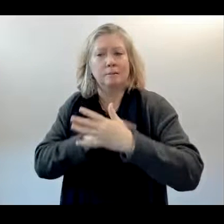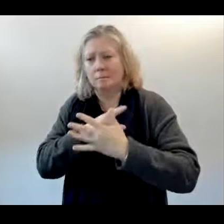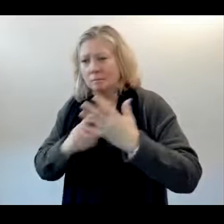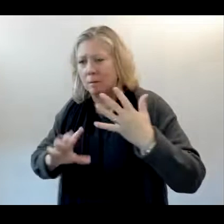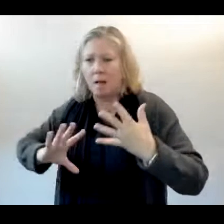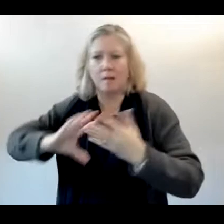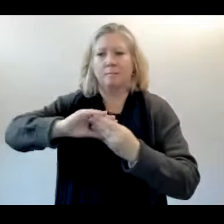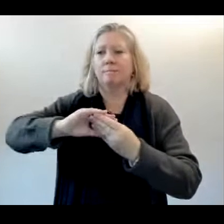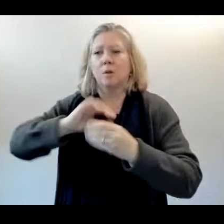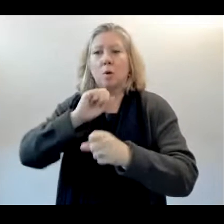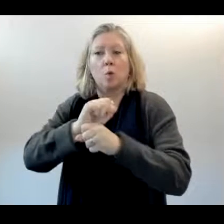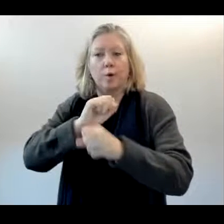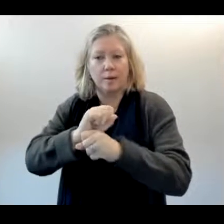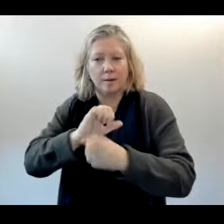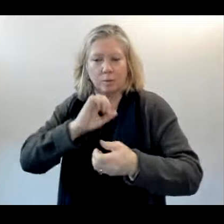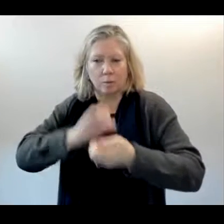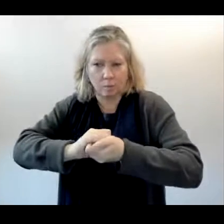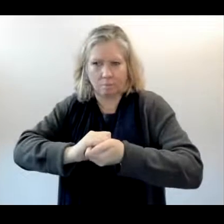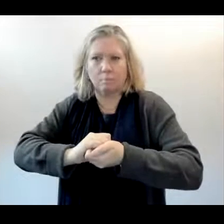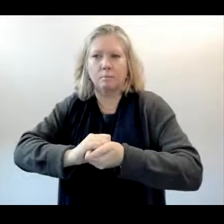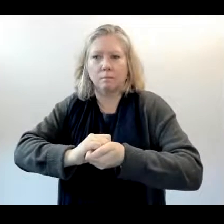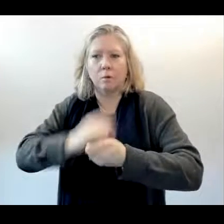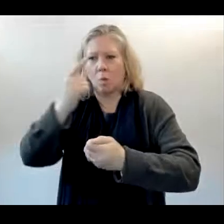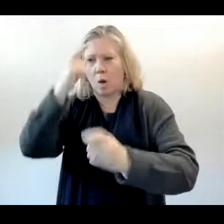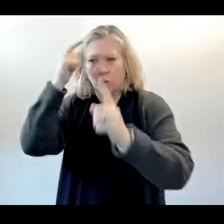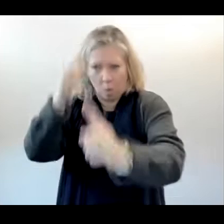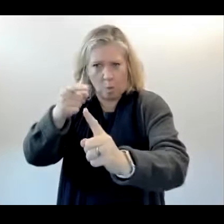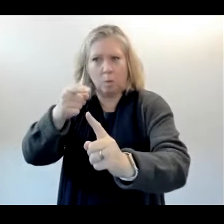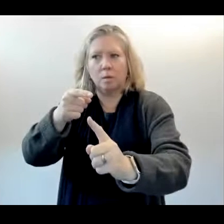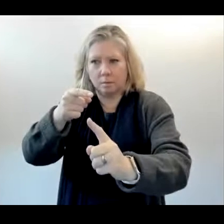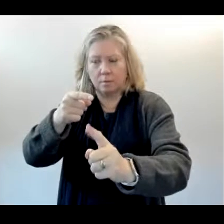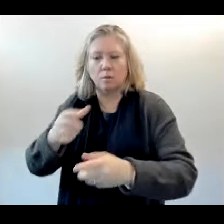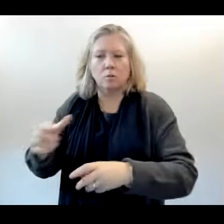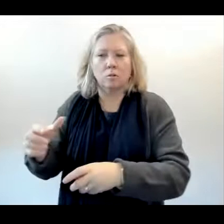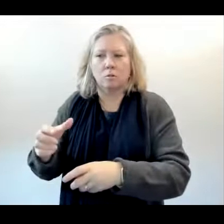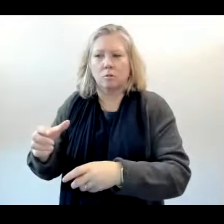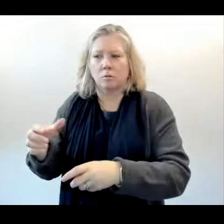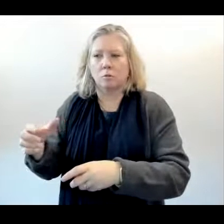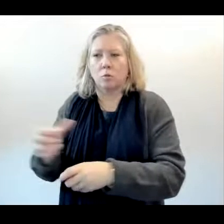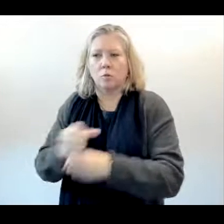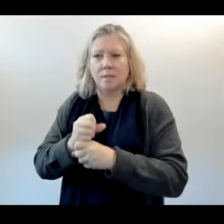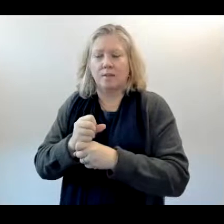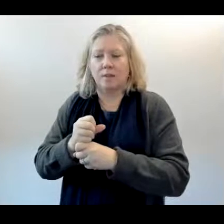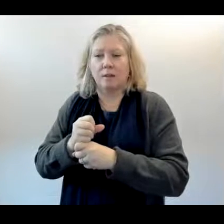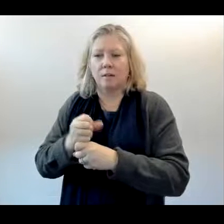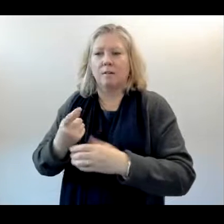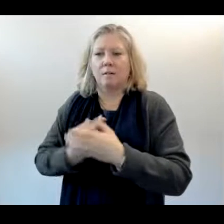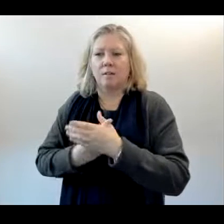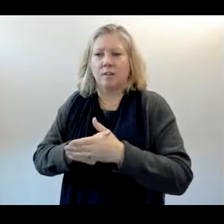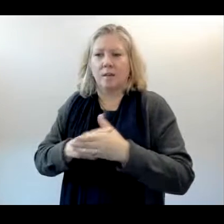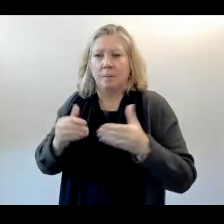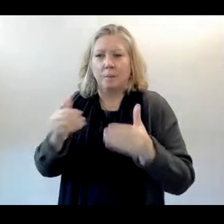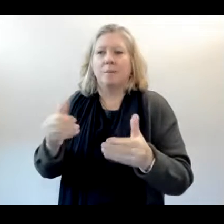together working one to achieve one goal of receiving the implementation grant for the